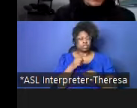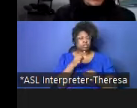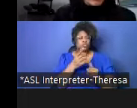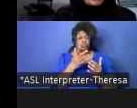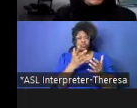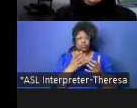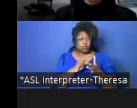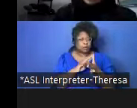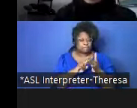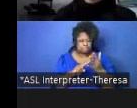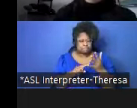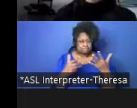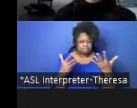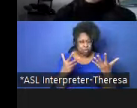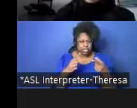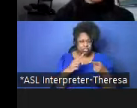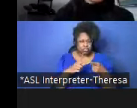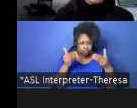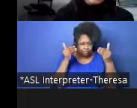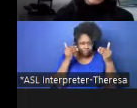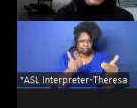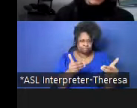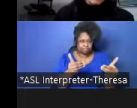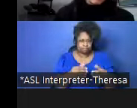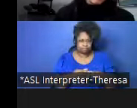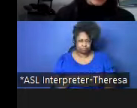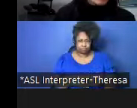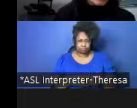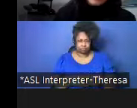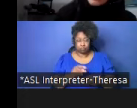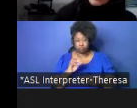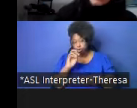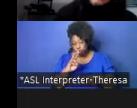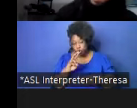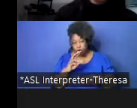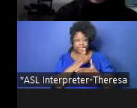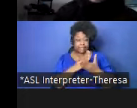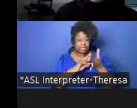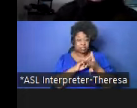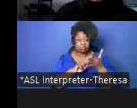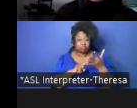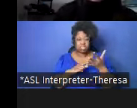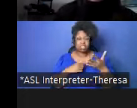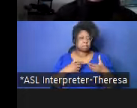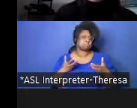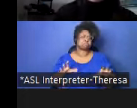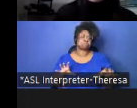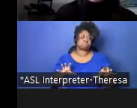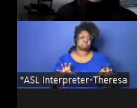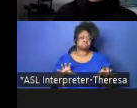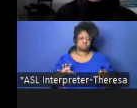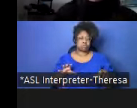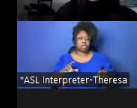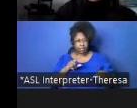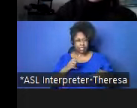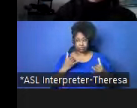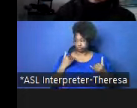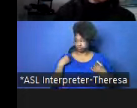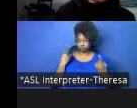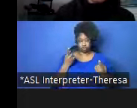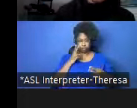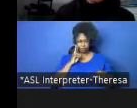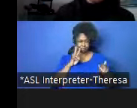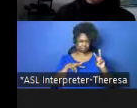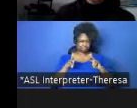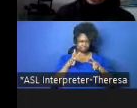from scenario 1? You know, are there things that you would not want to see based on what you've seen so far? And then we also have